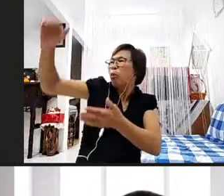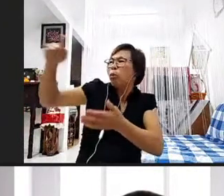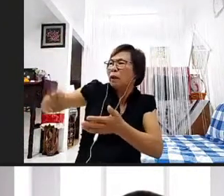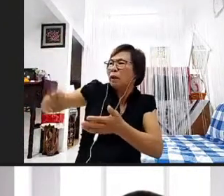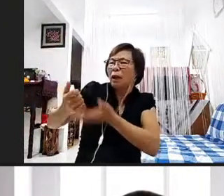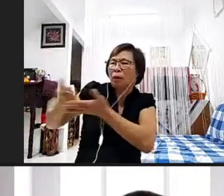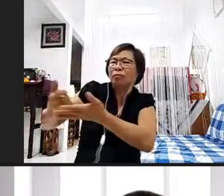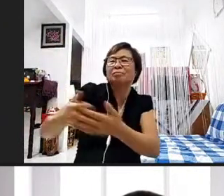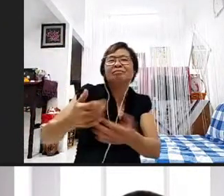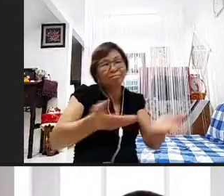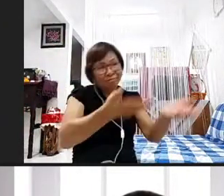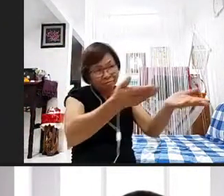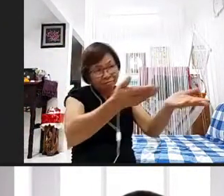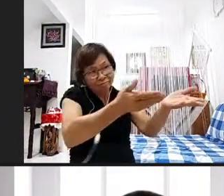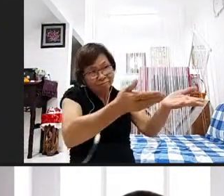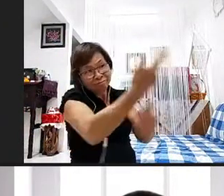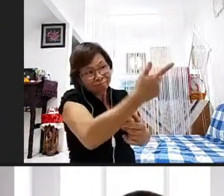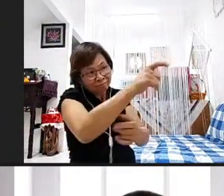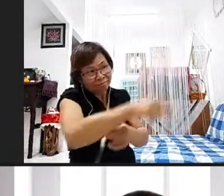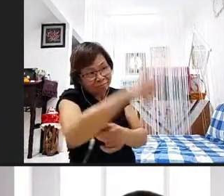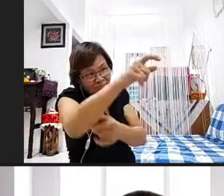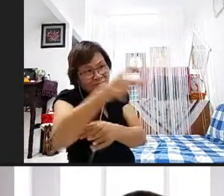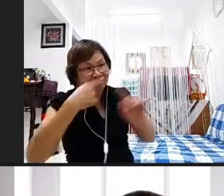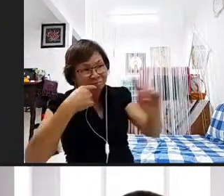esteemed speakers.